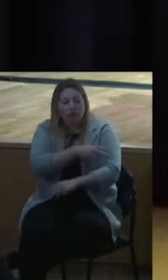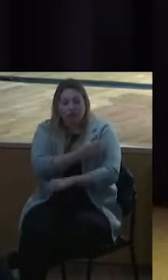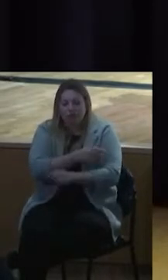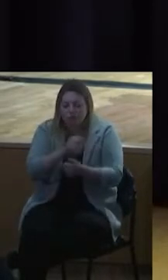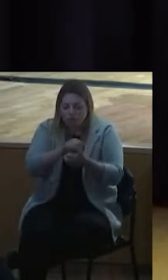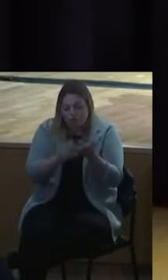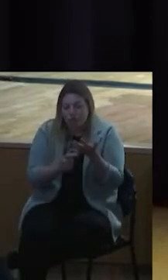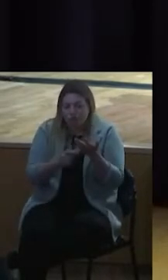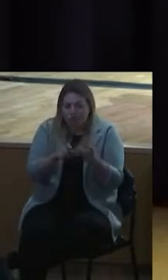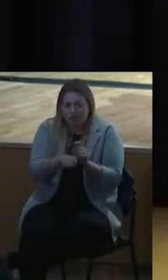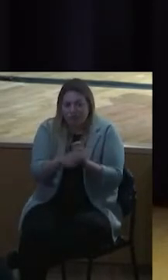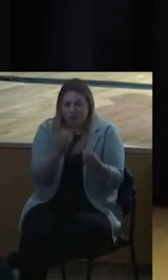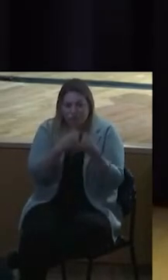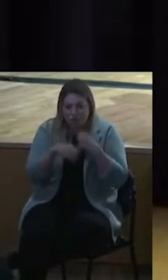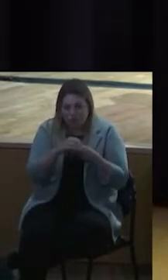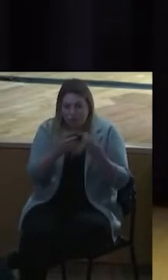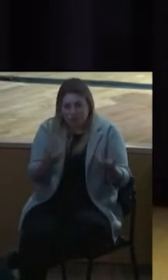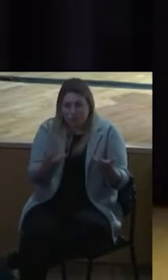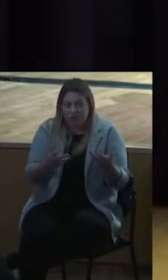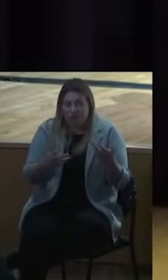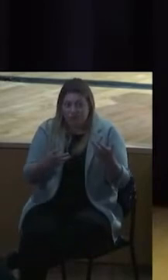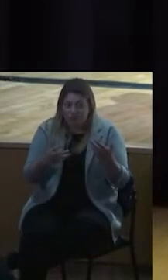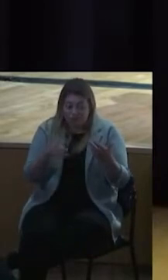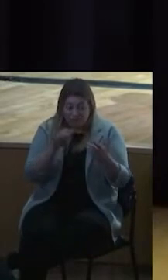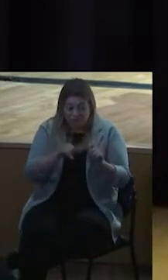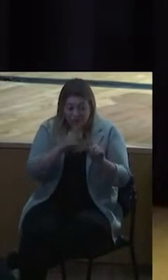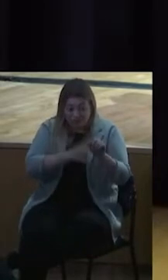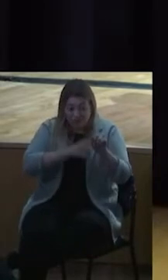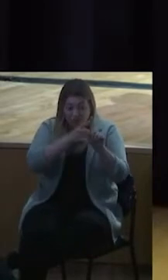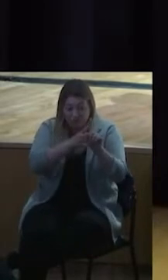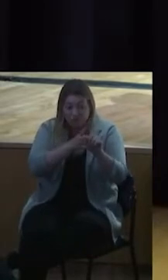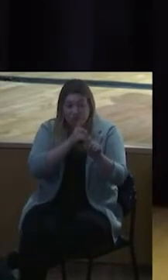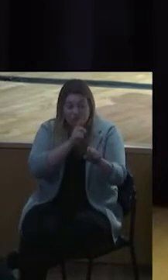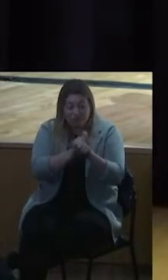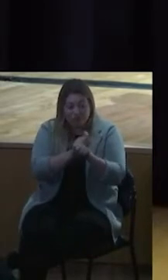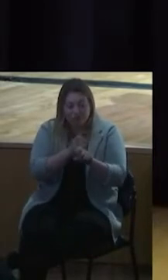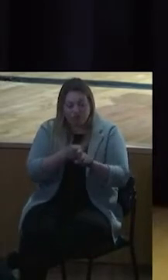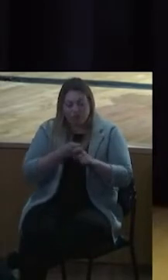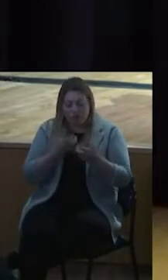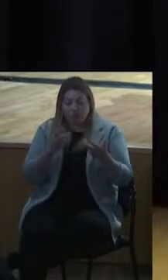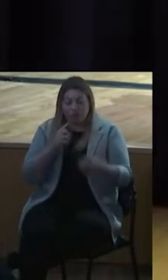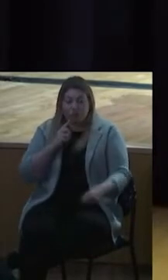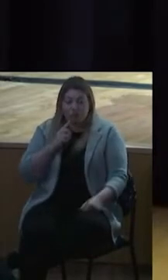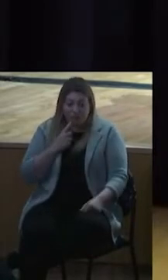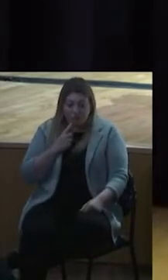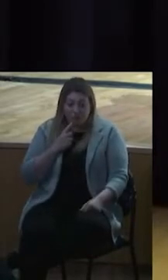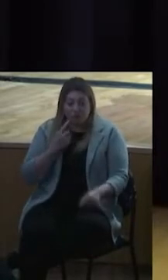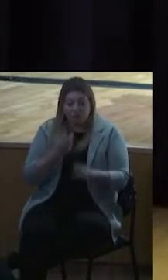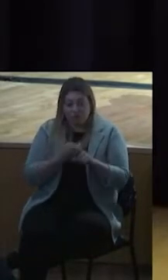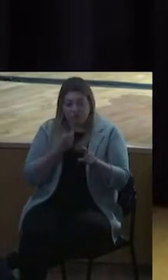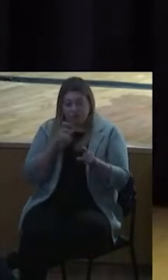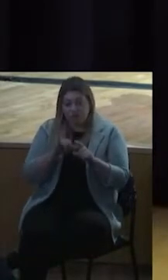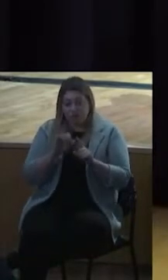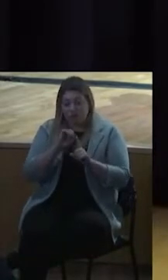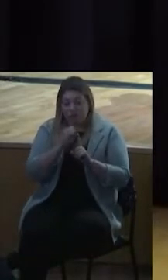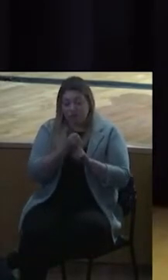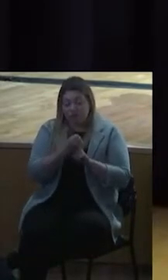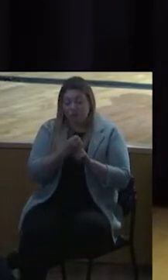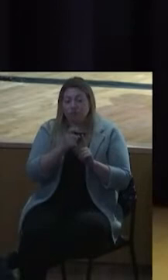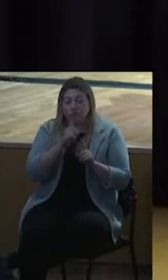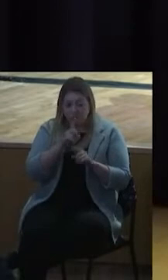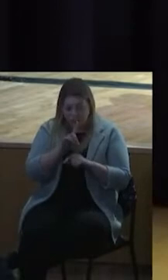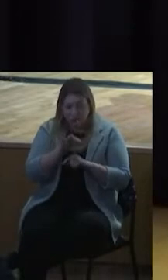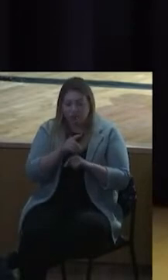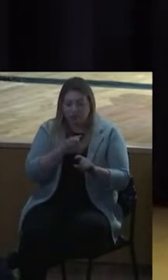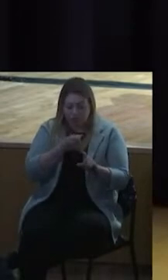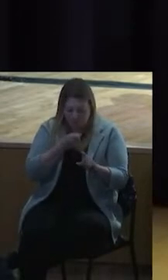know. So that ambition is definitely driven by the seriousness of the situation that we're